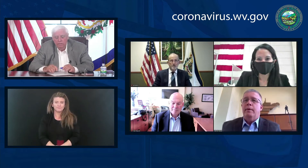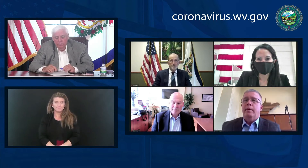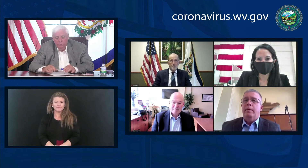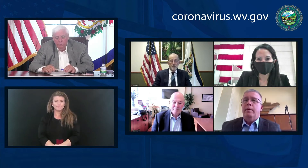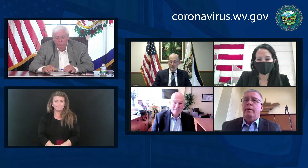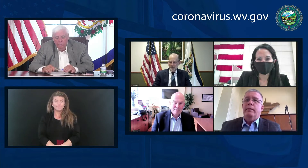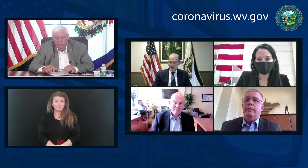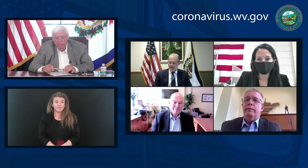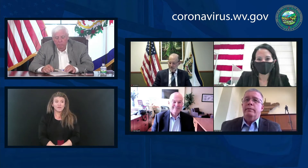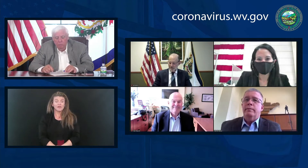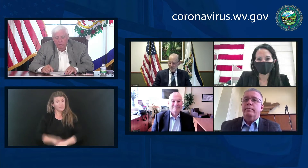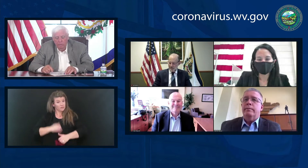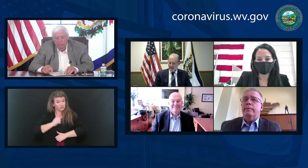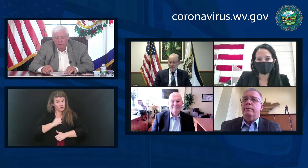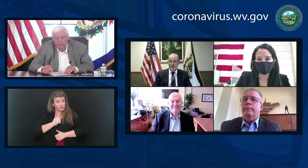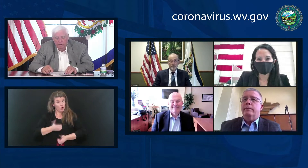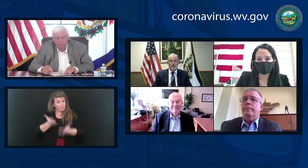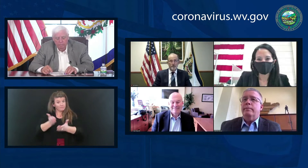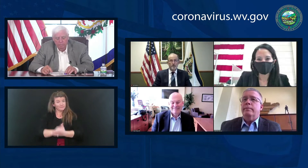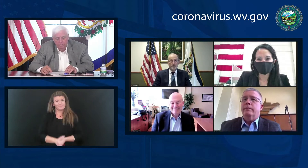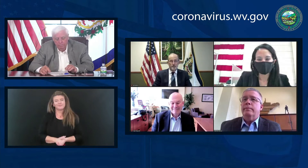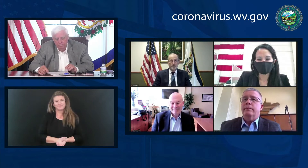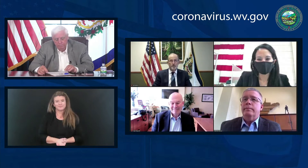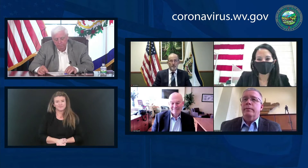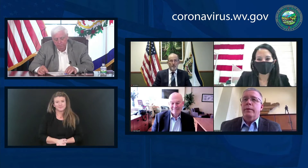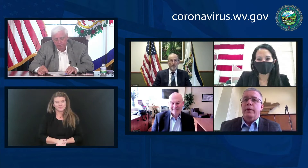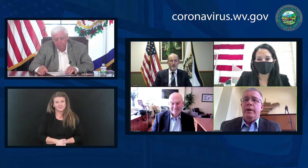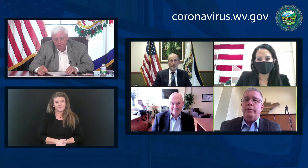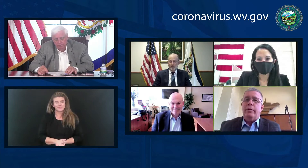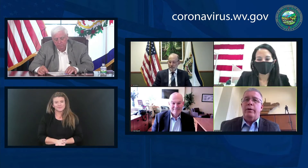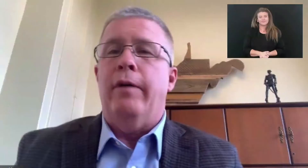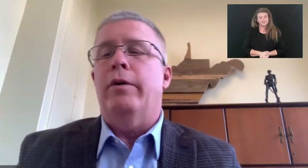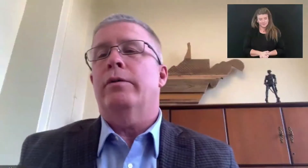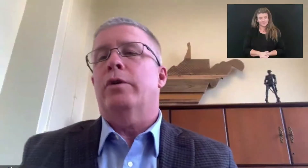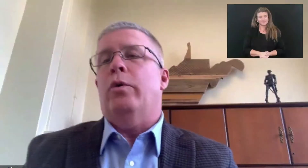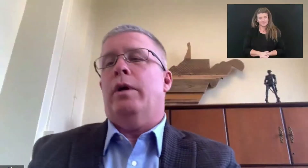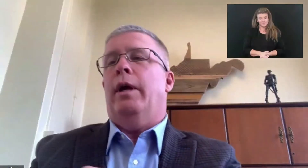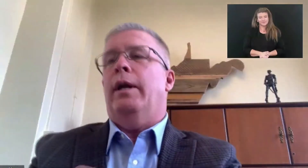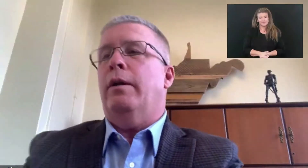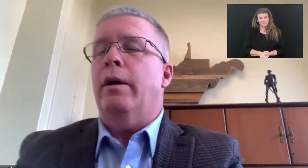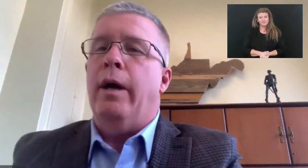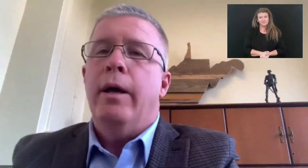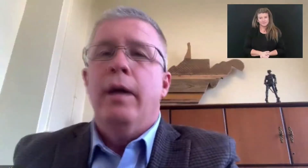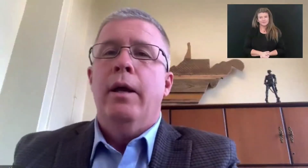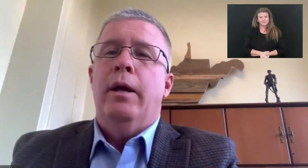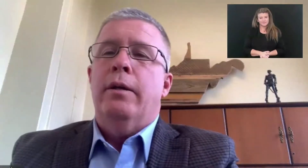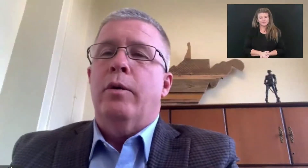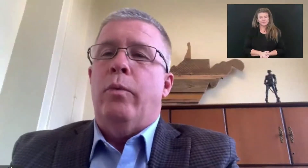General, I think you got to go more than anybody here. Yes, sir, Governor. So, Kenny,